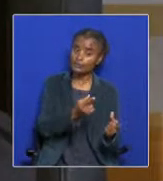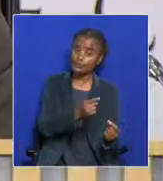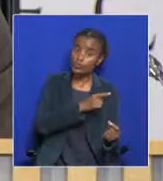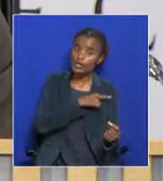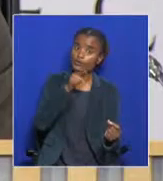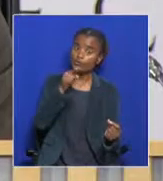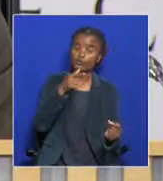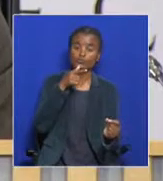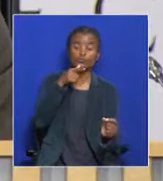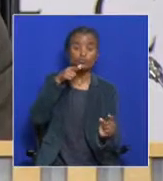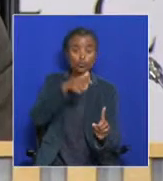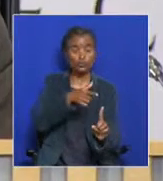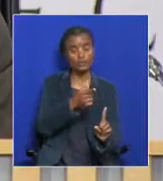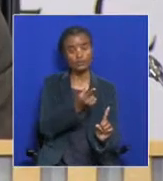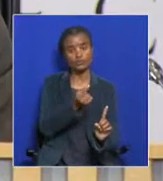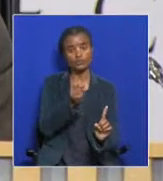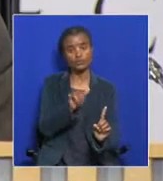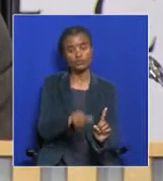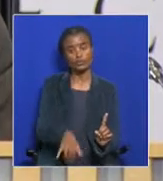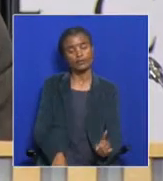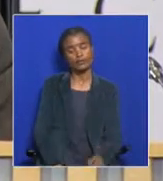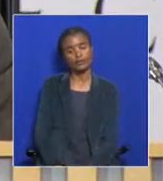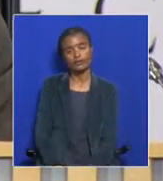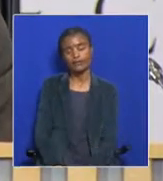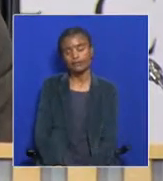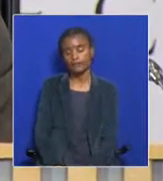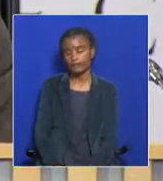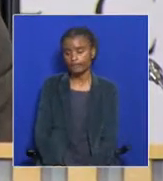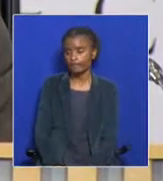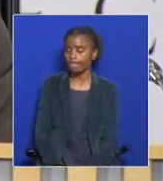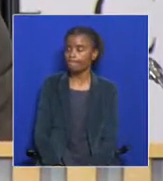Okay. The Commissioner's question, Commissioner, to me,